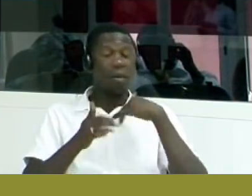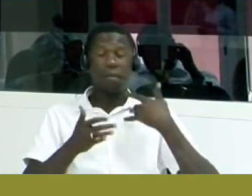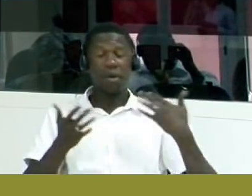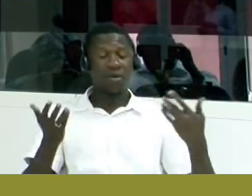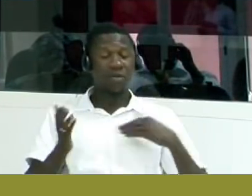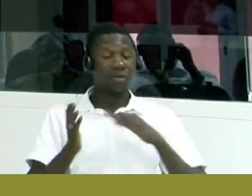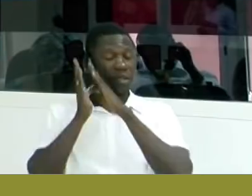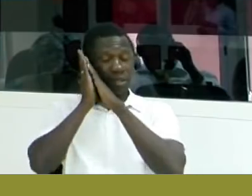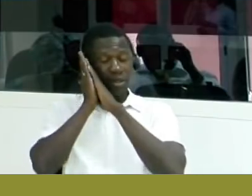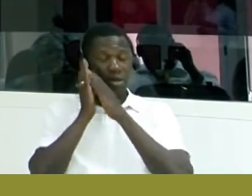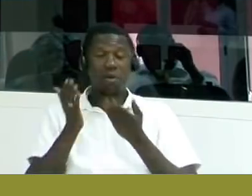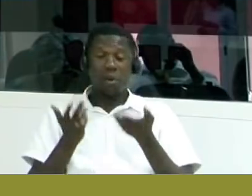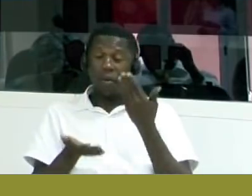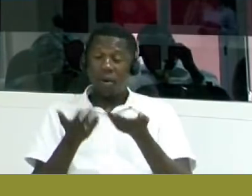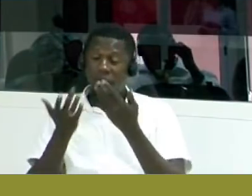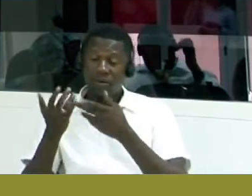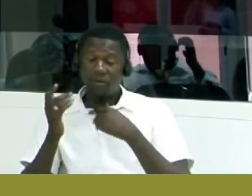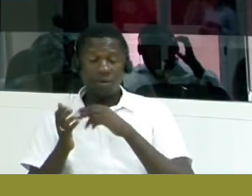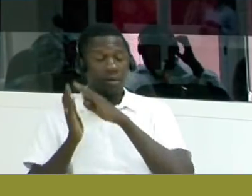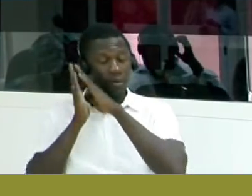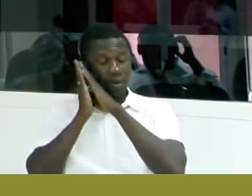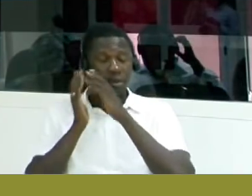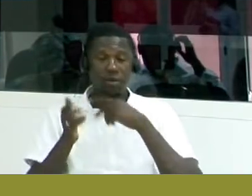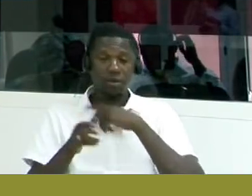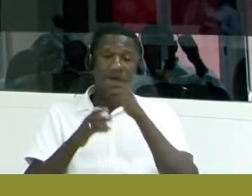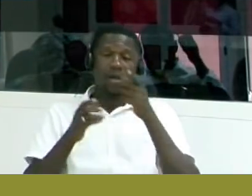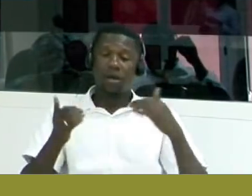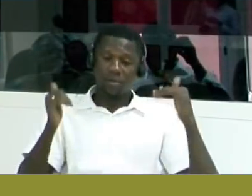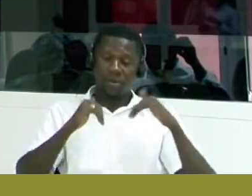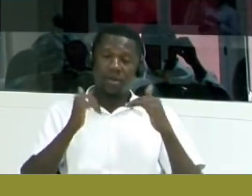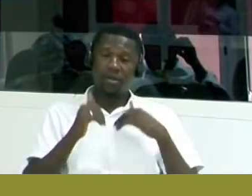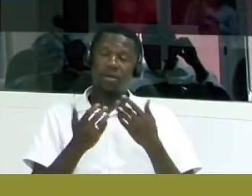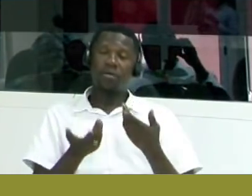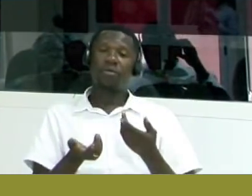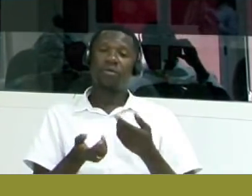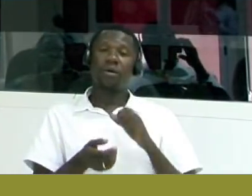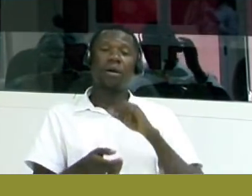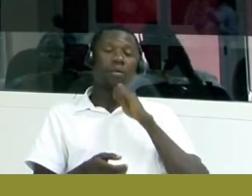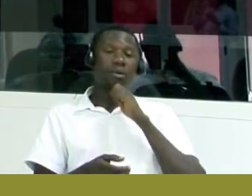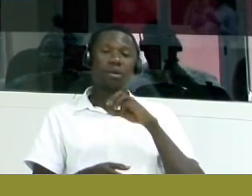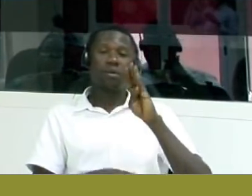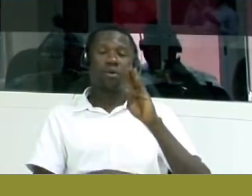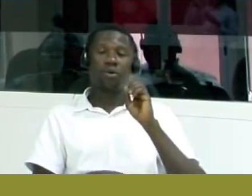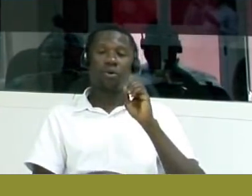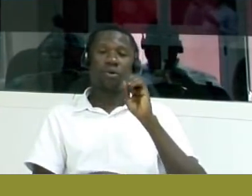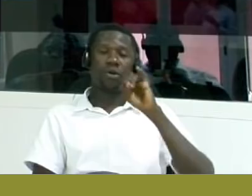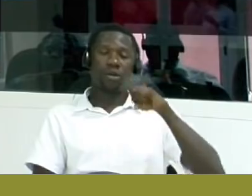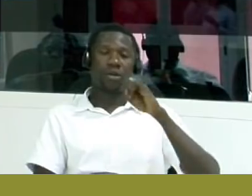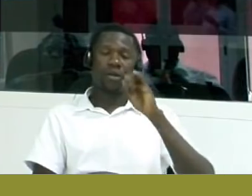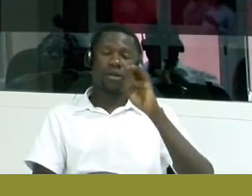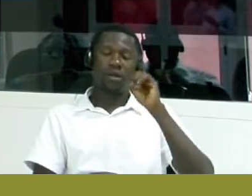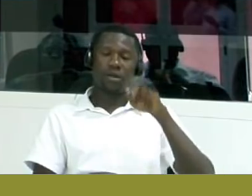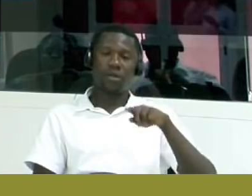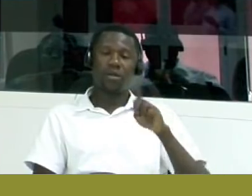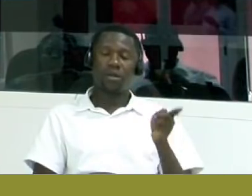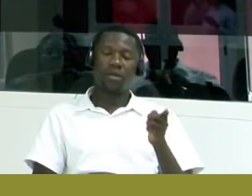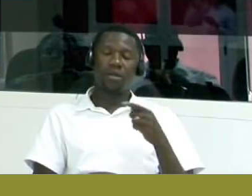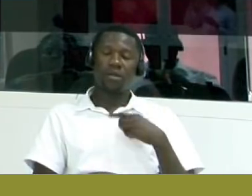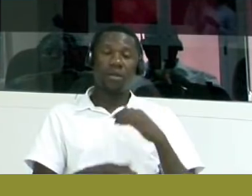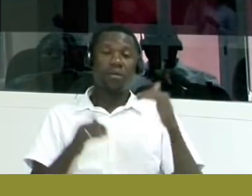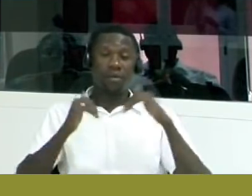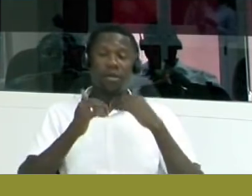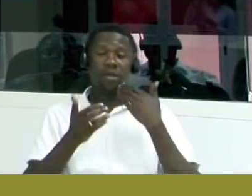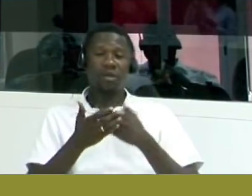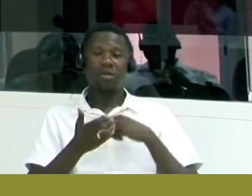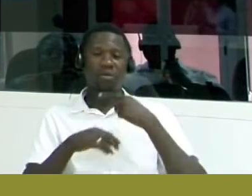was chaired by the vice principal of the college, Mr. Bojang. The meeting lasted for less than 30 minutes. The tone of the IGP and